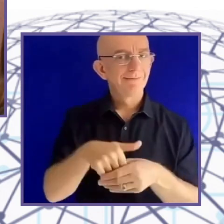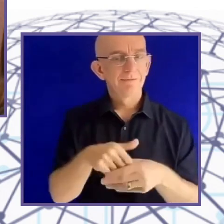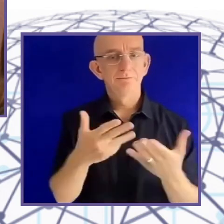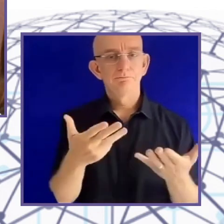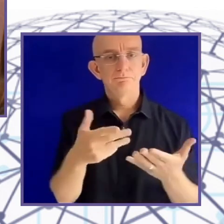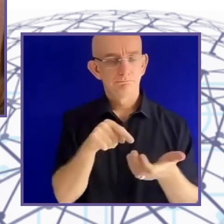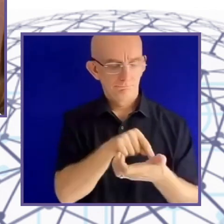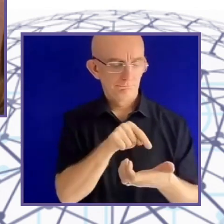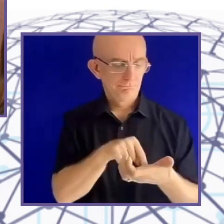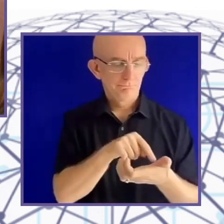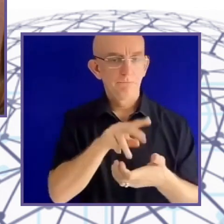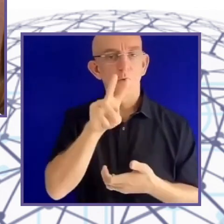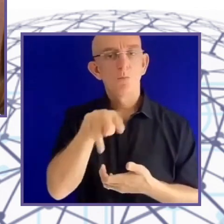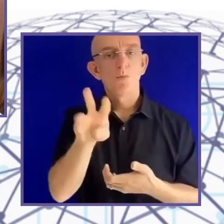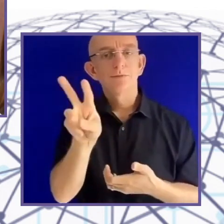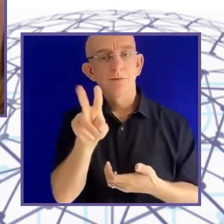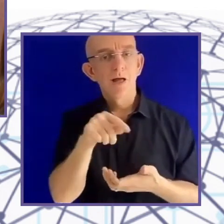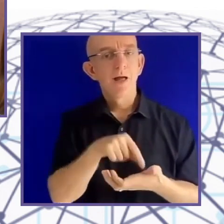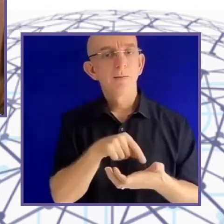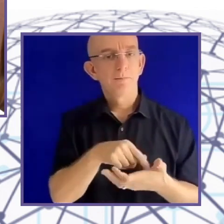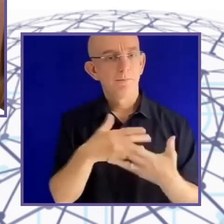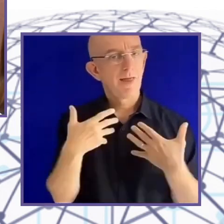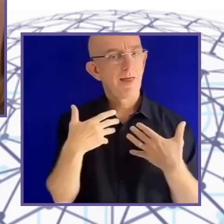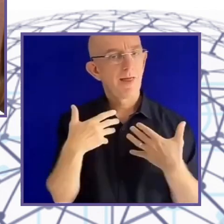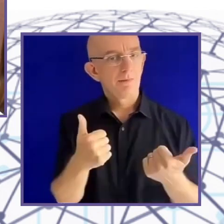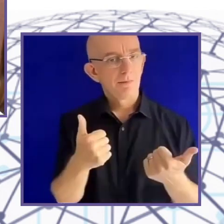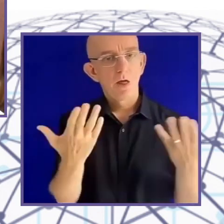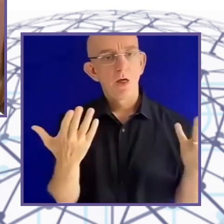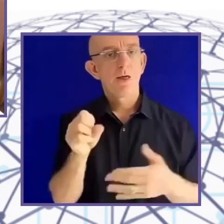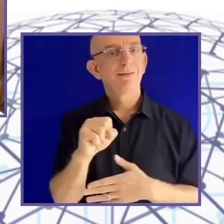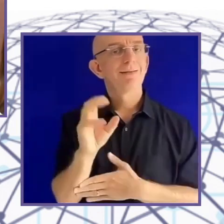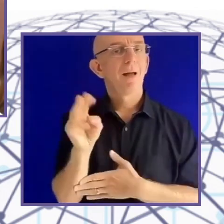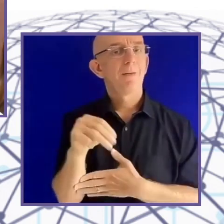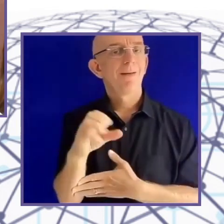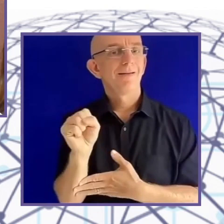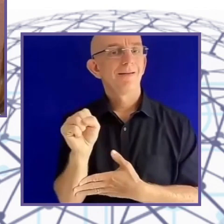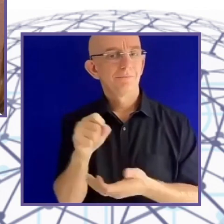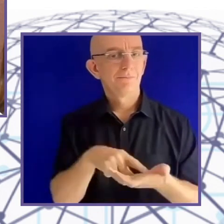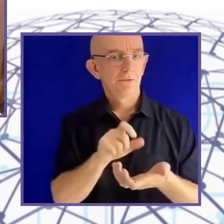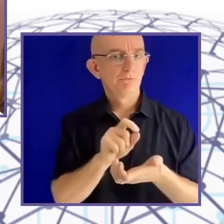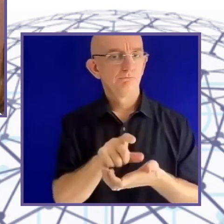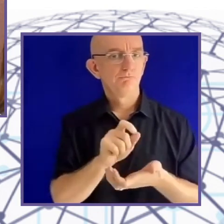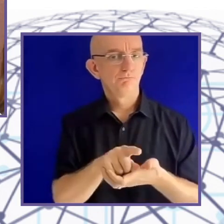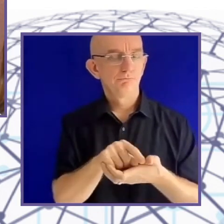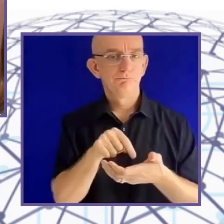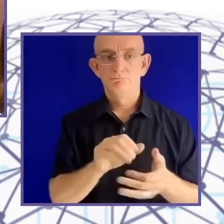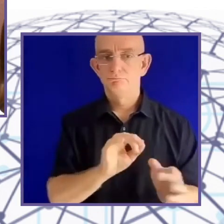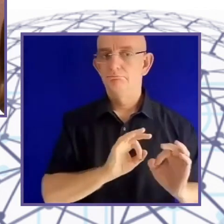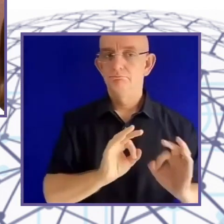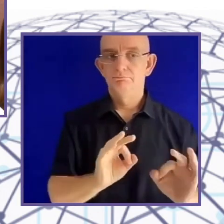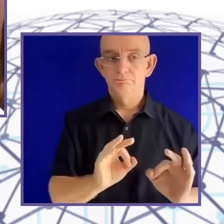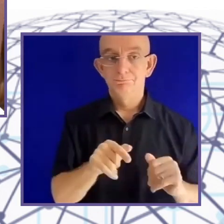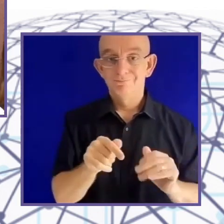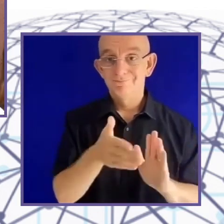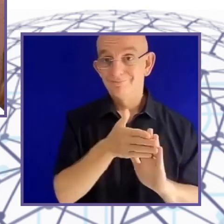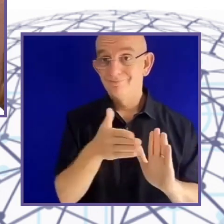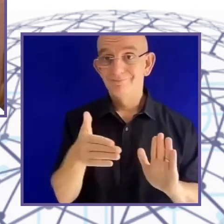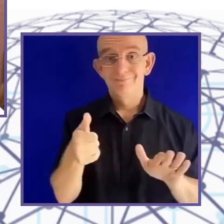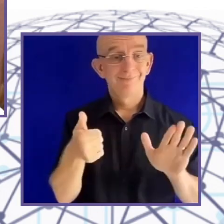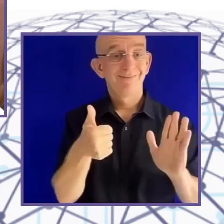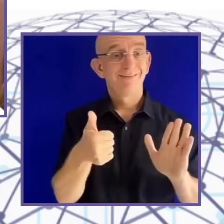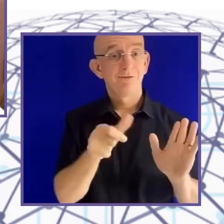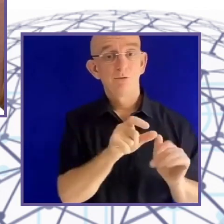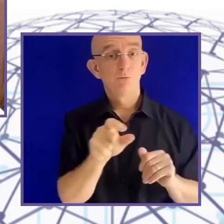weeks post-fitting of the hearing aids. Awareness levels regarding hearing health and the importance thereof